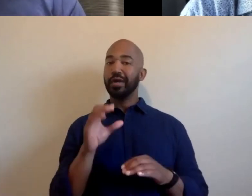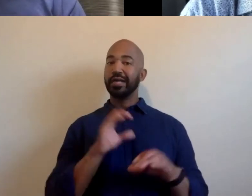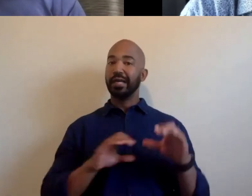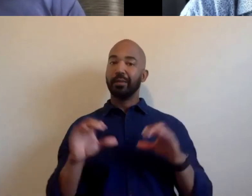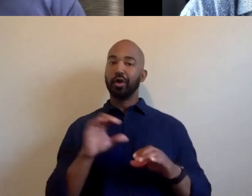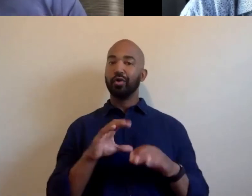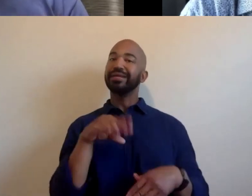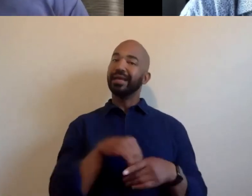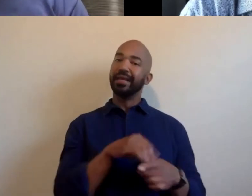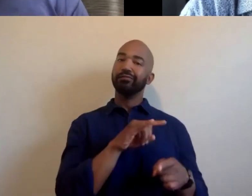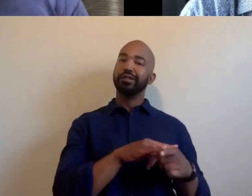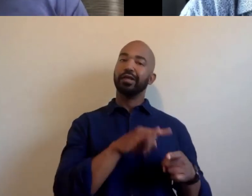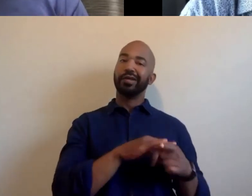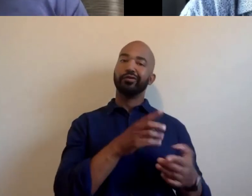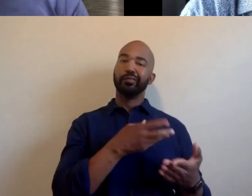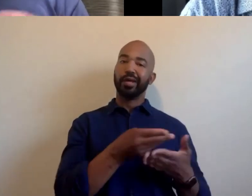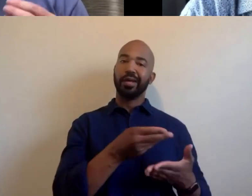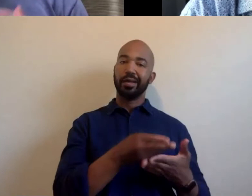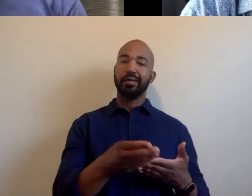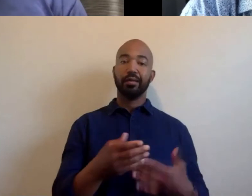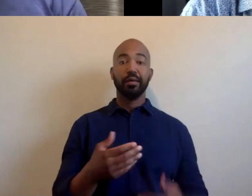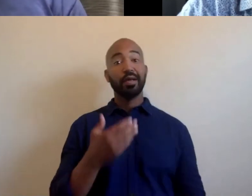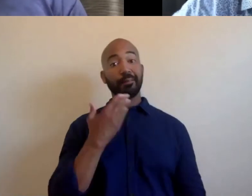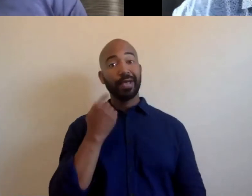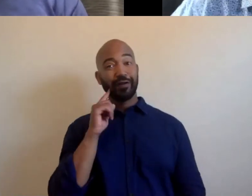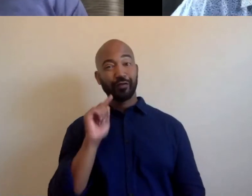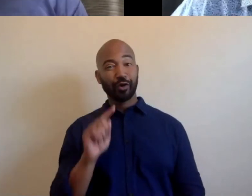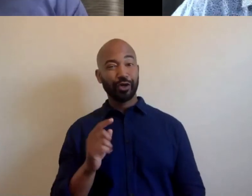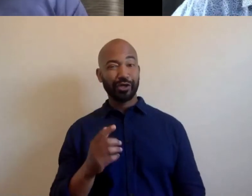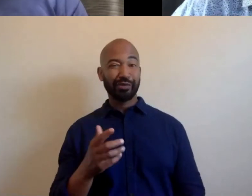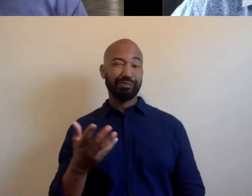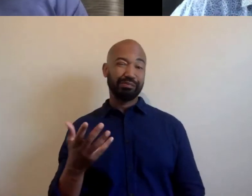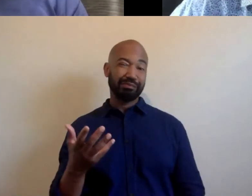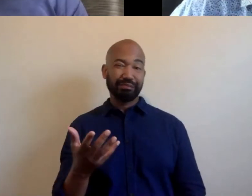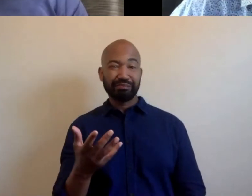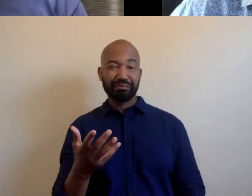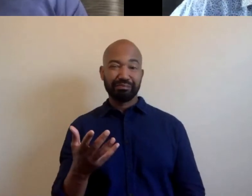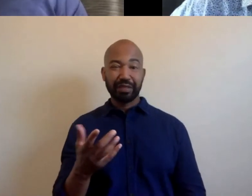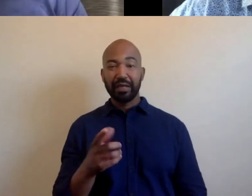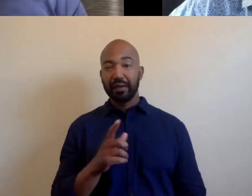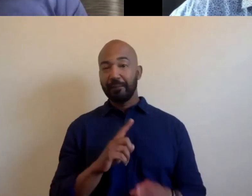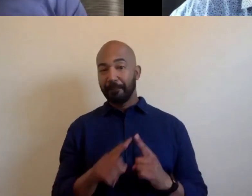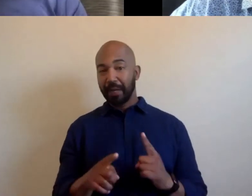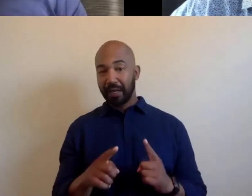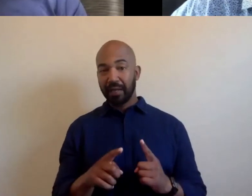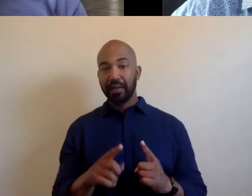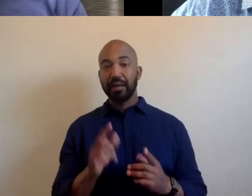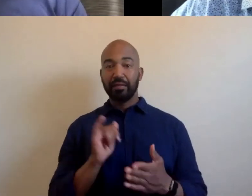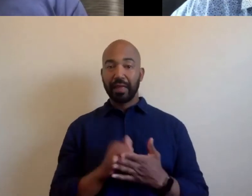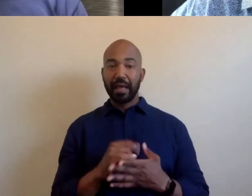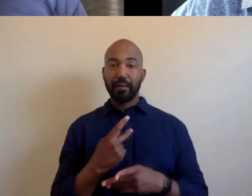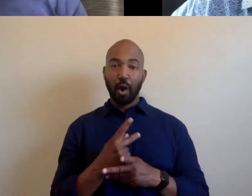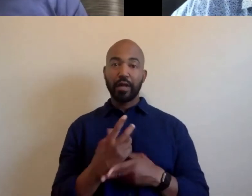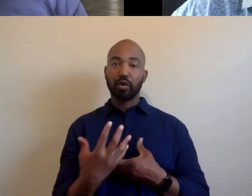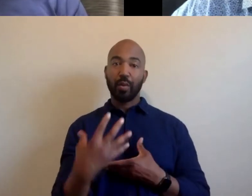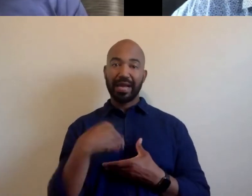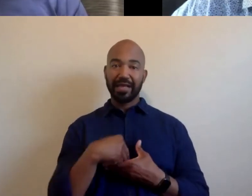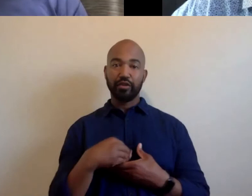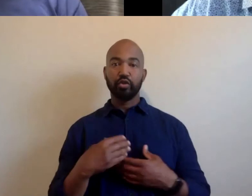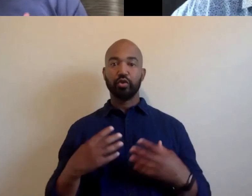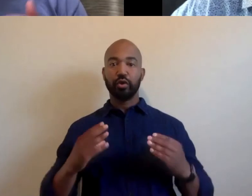cigarettes. So is it better for you? I suppose, but it's literally the product going right into your lungs.